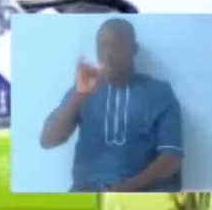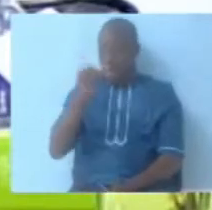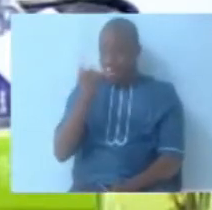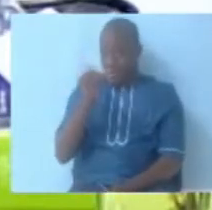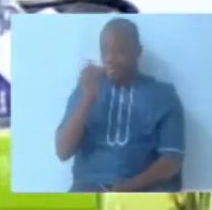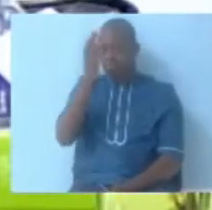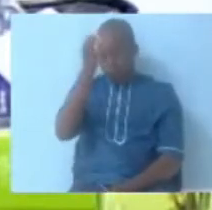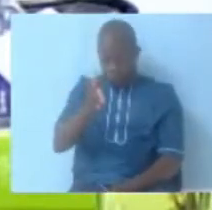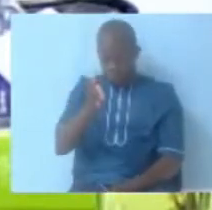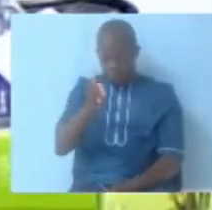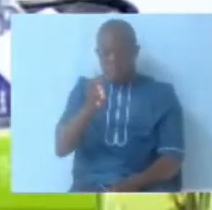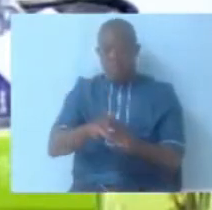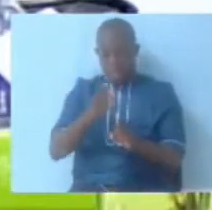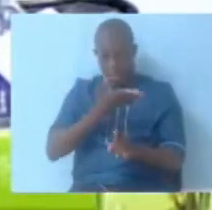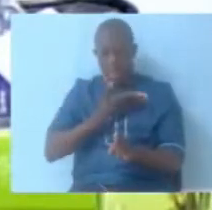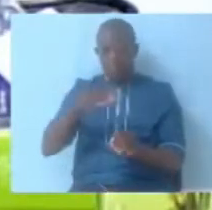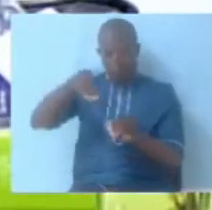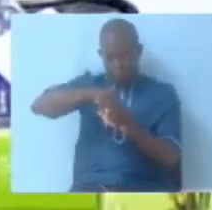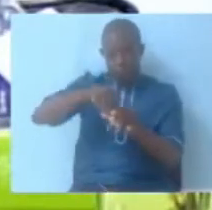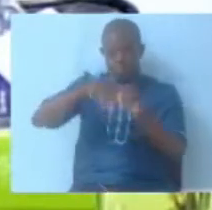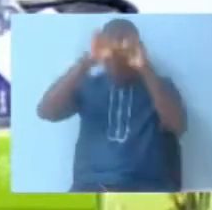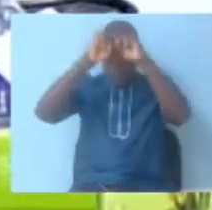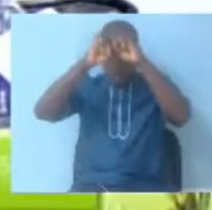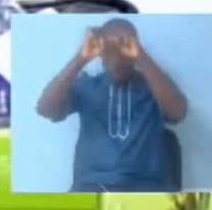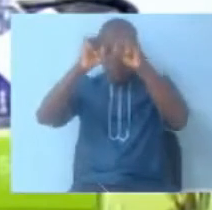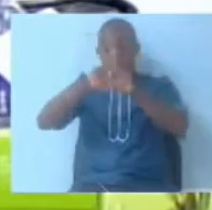judiciary Tonyalem, during the pure military